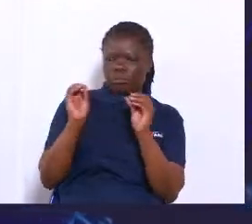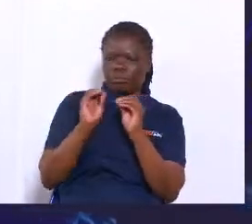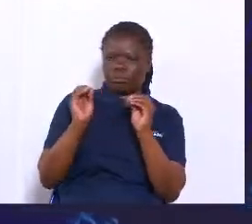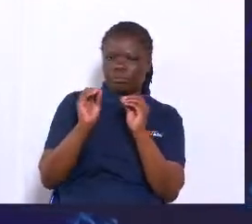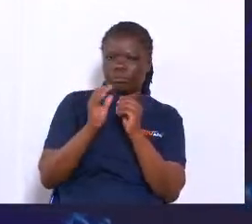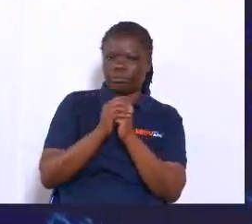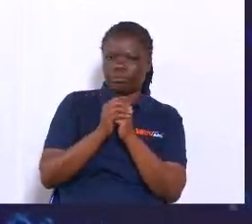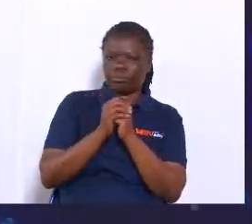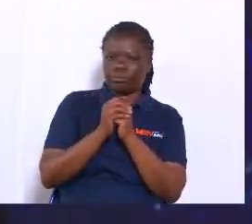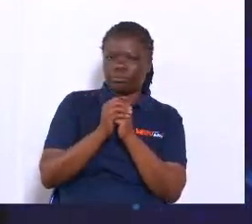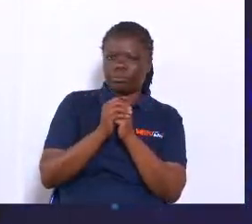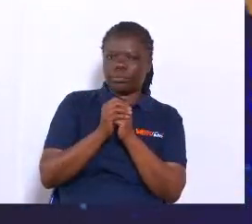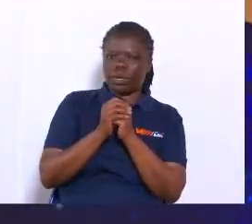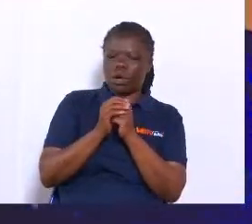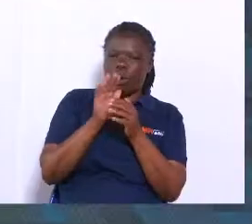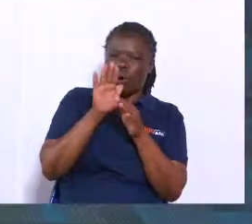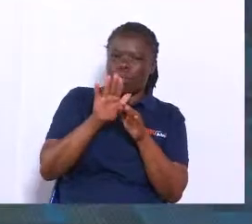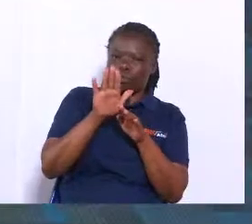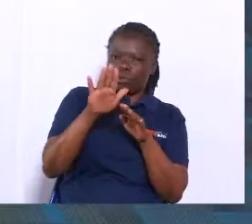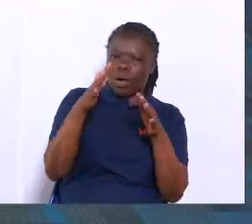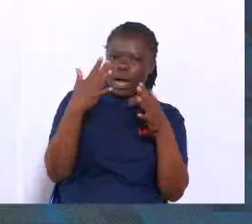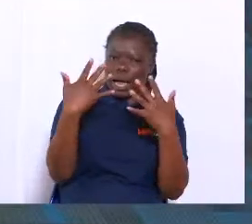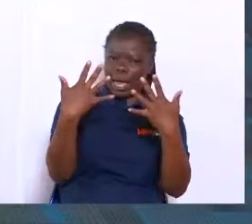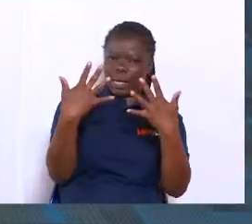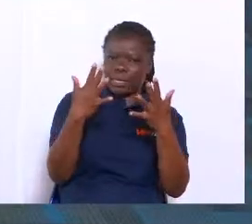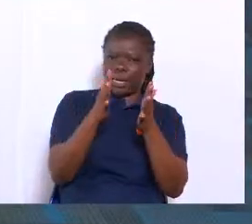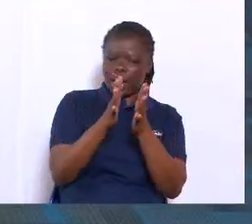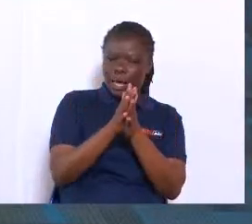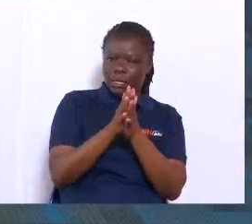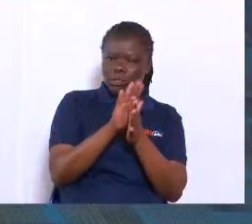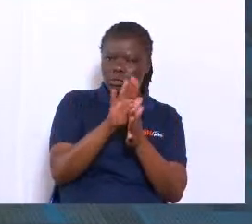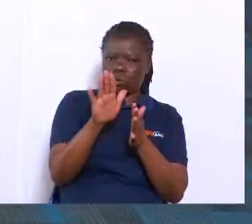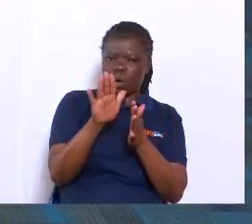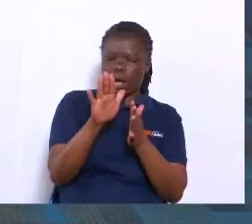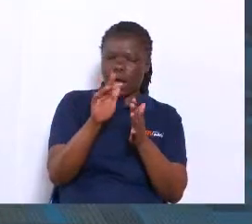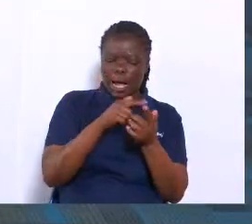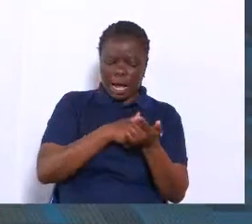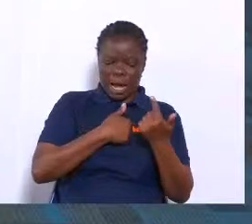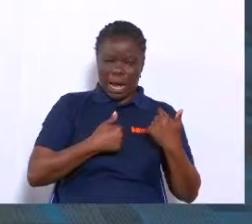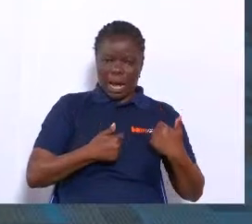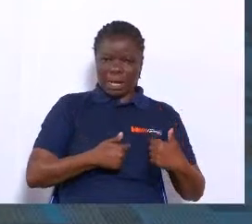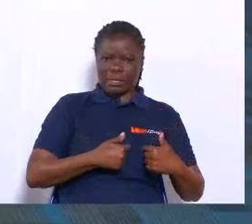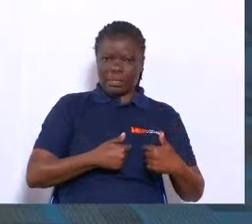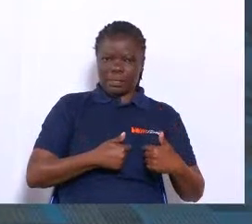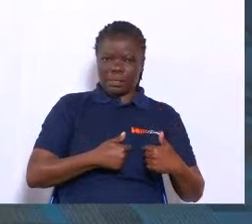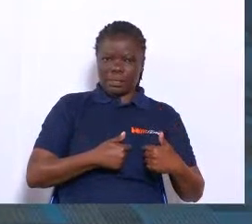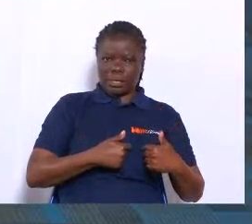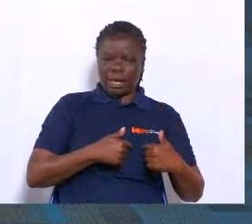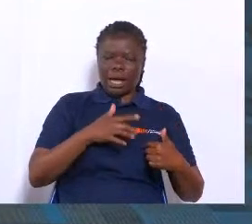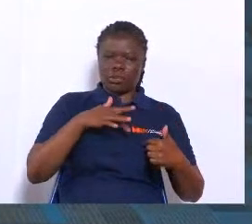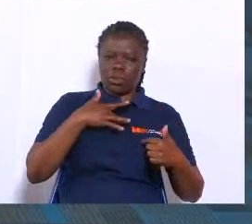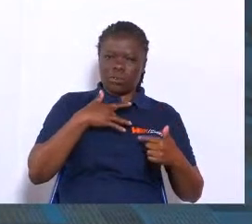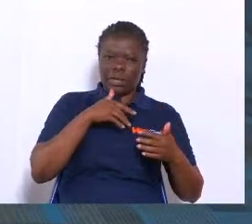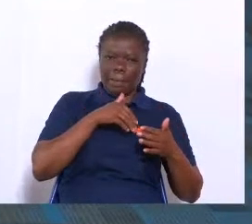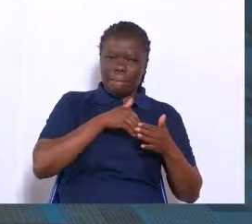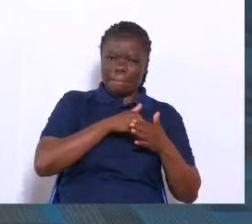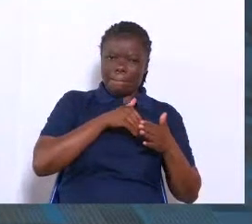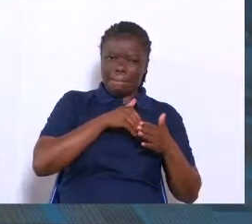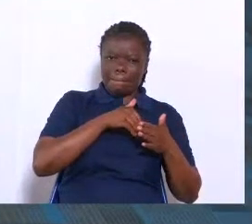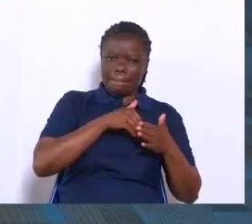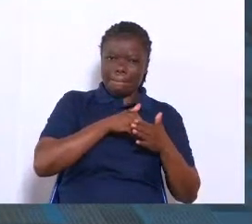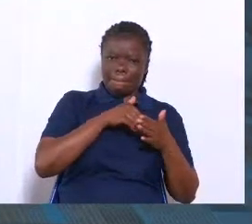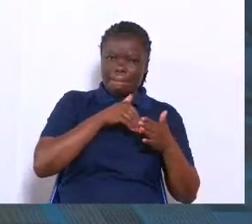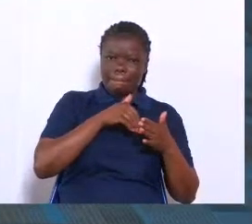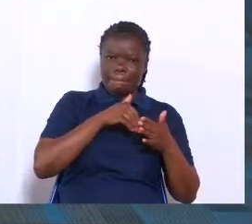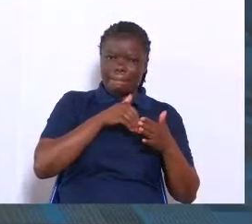Put your hand on your heart and you feel thump, thump, thump, thump. It's